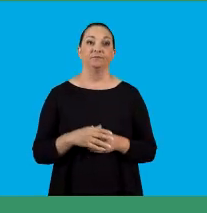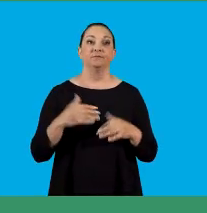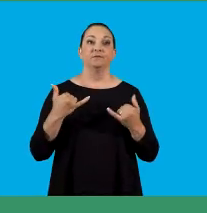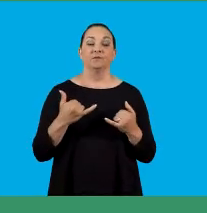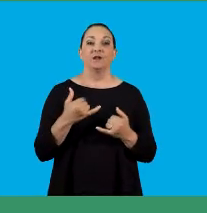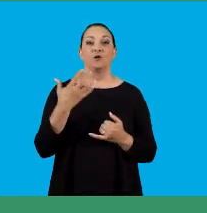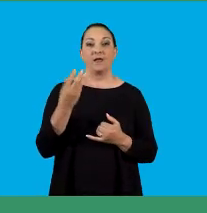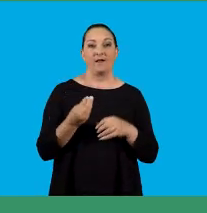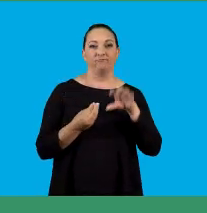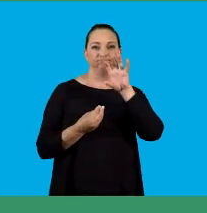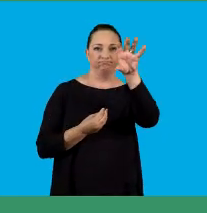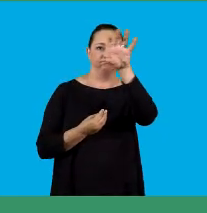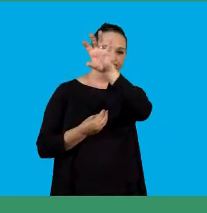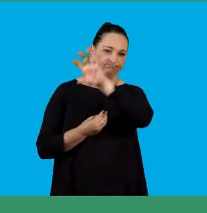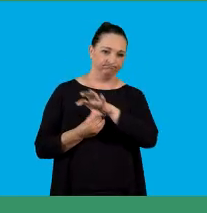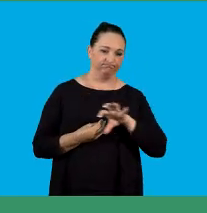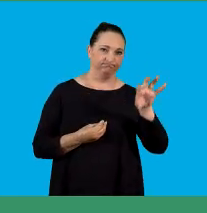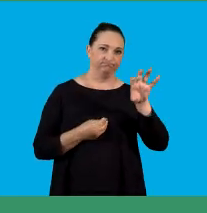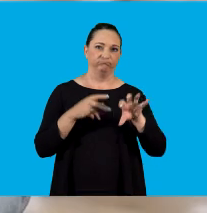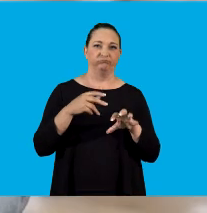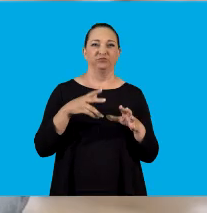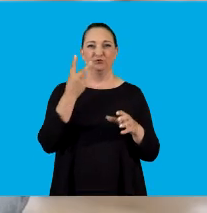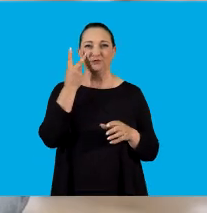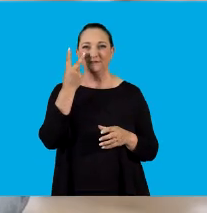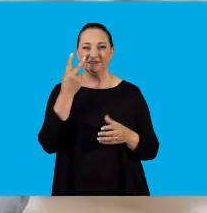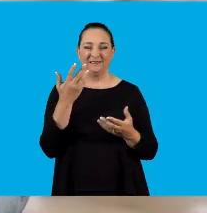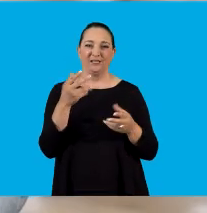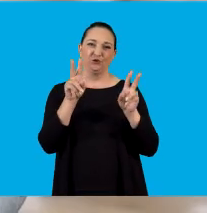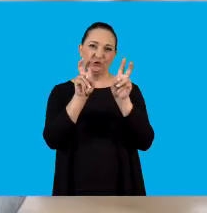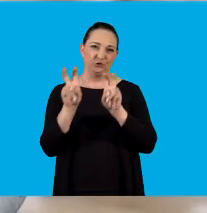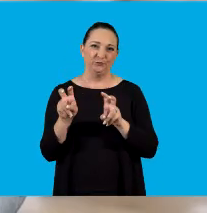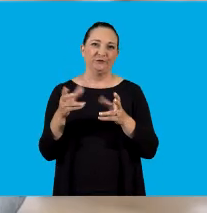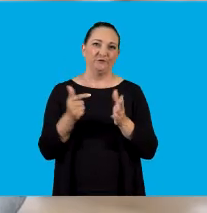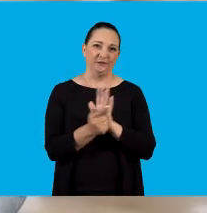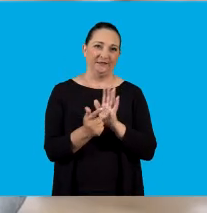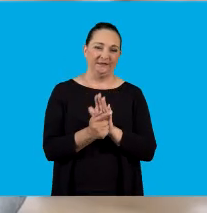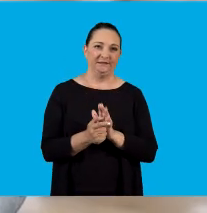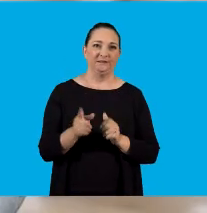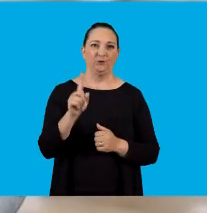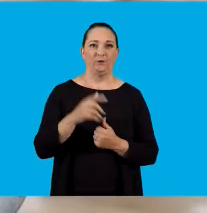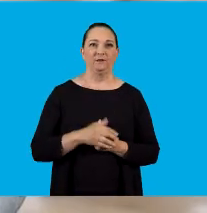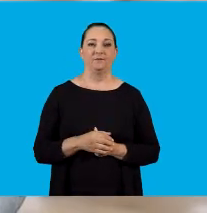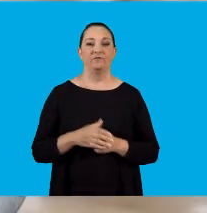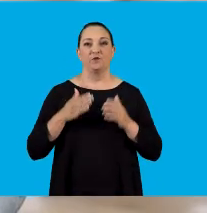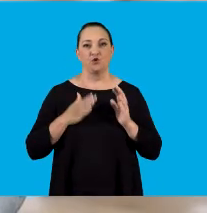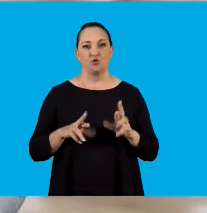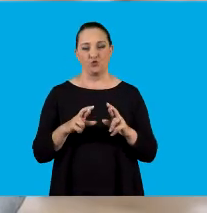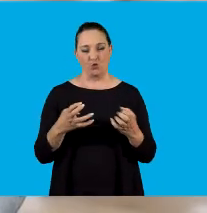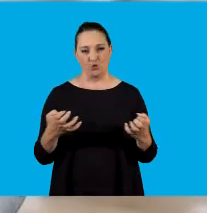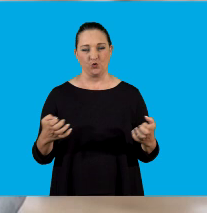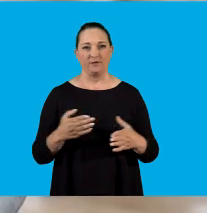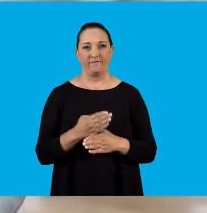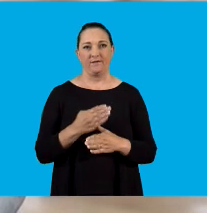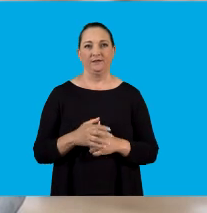have our concept map, the journey that we have to go through on the topic human resources function, like I